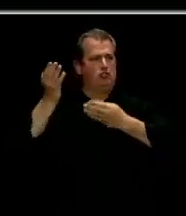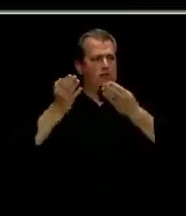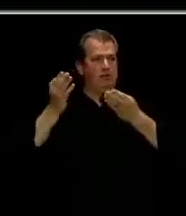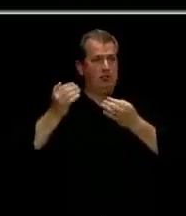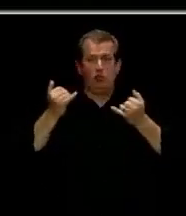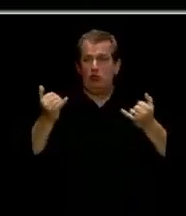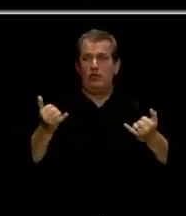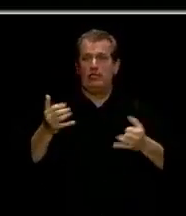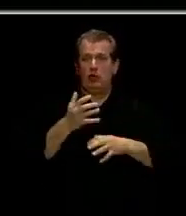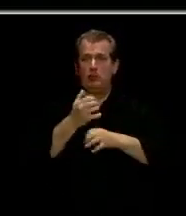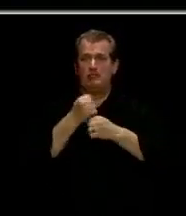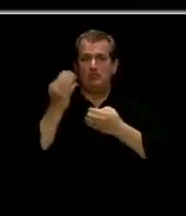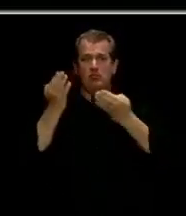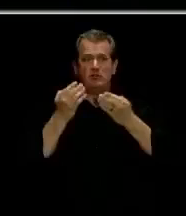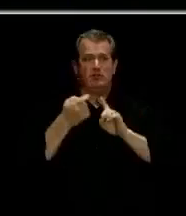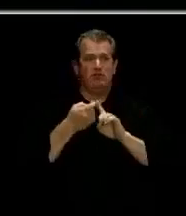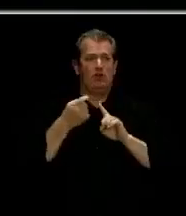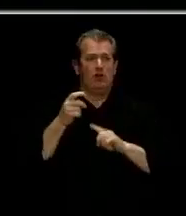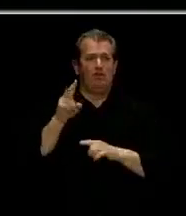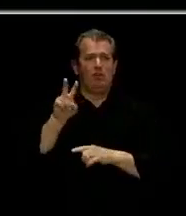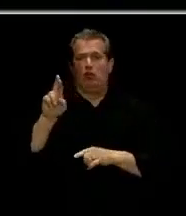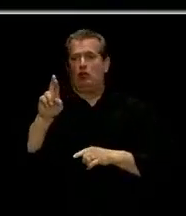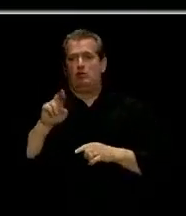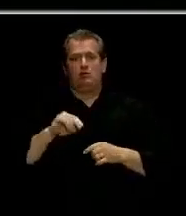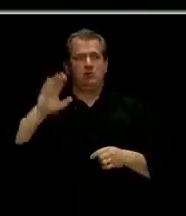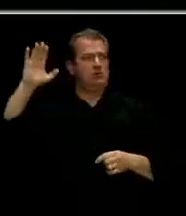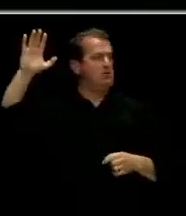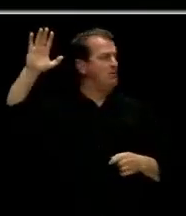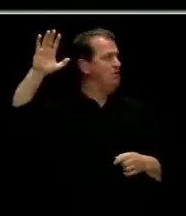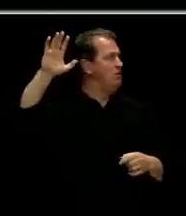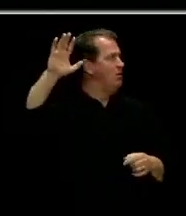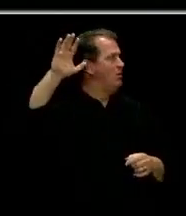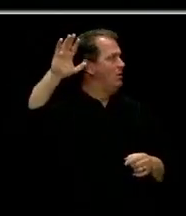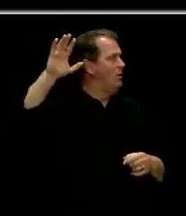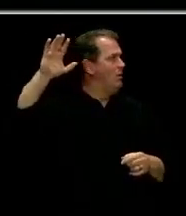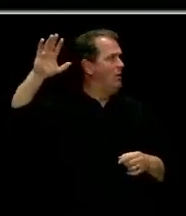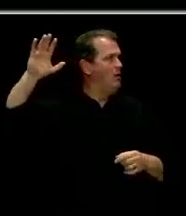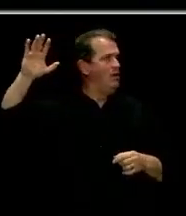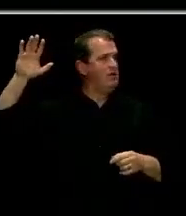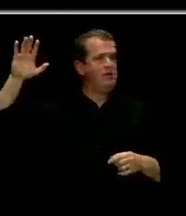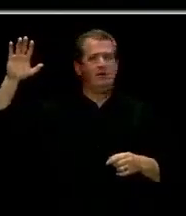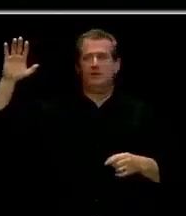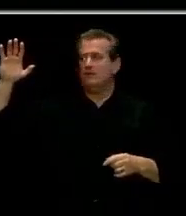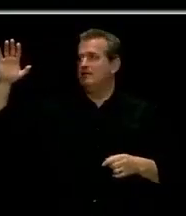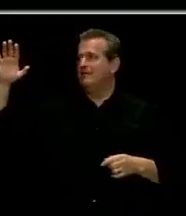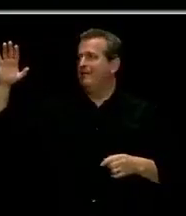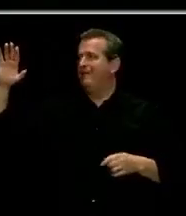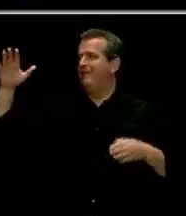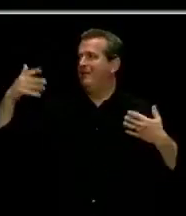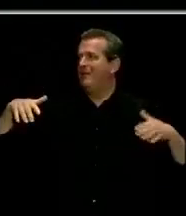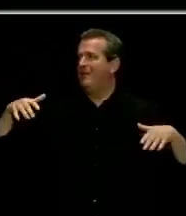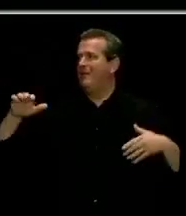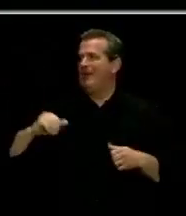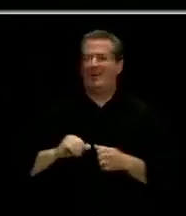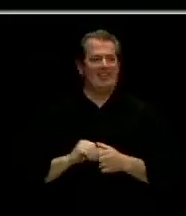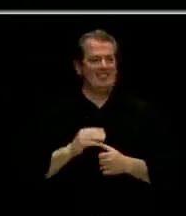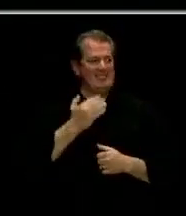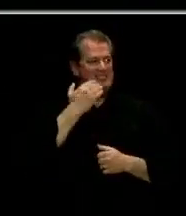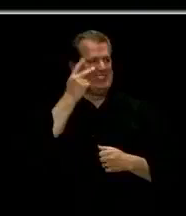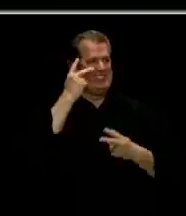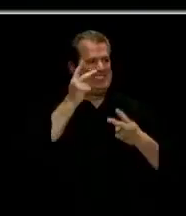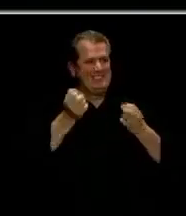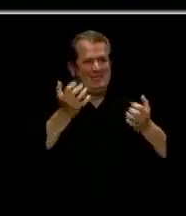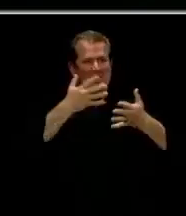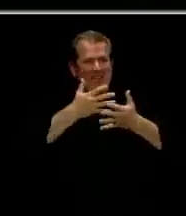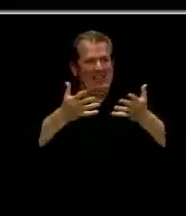are receiving services from vocational rehabilitation? Just show of hands. All right. Good to see